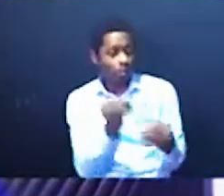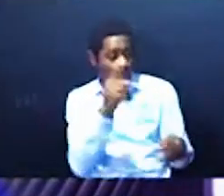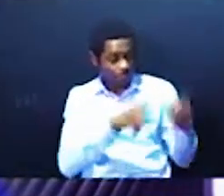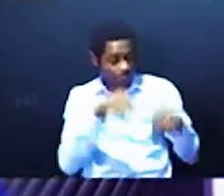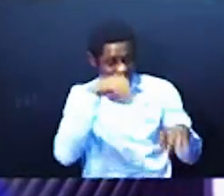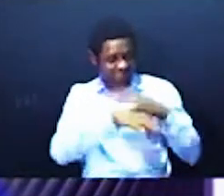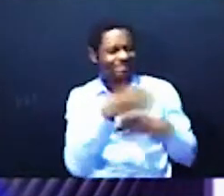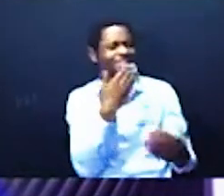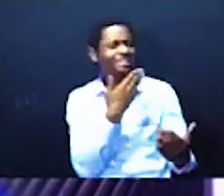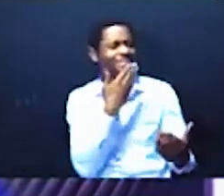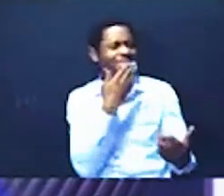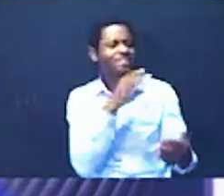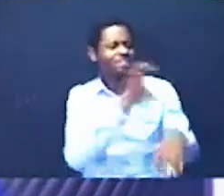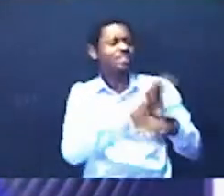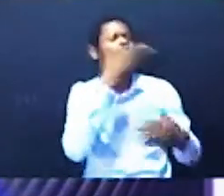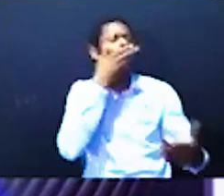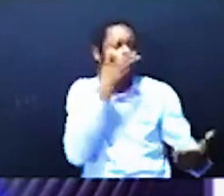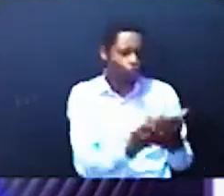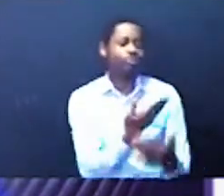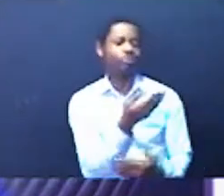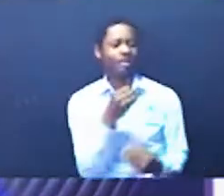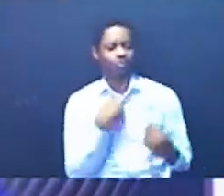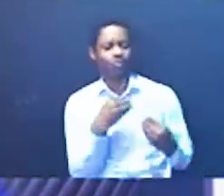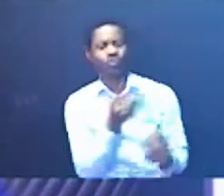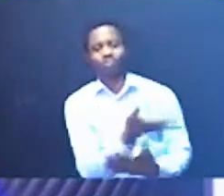So in